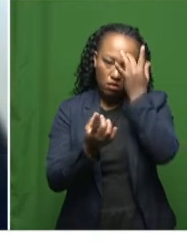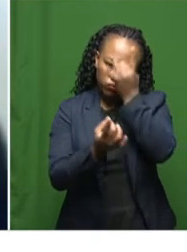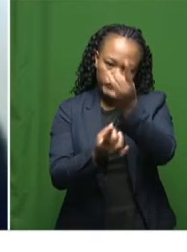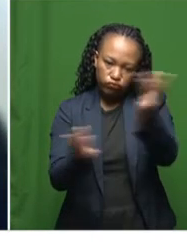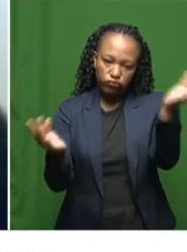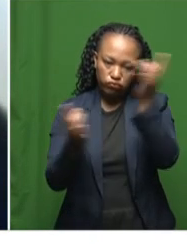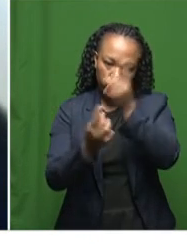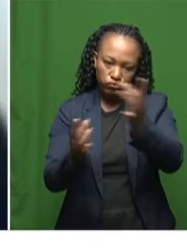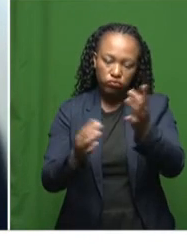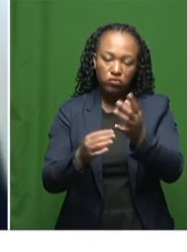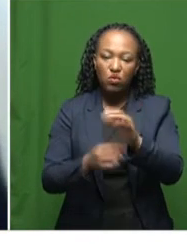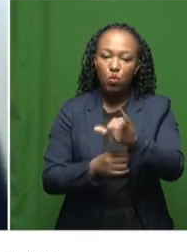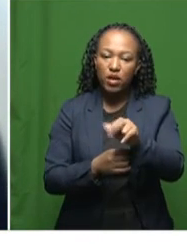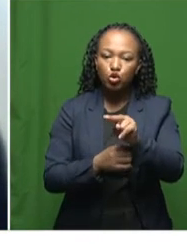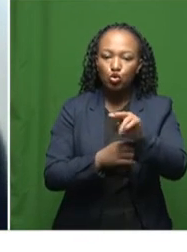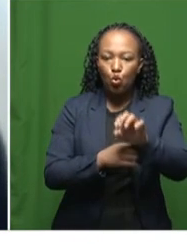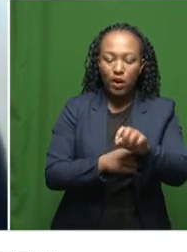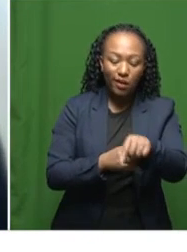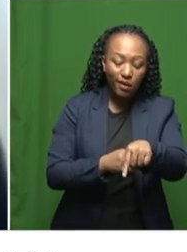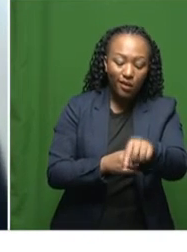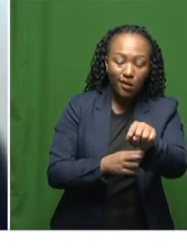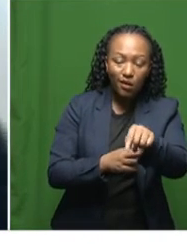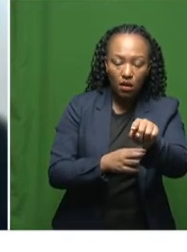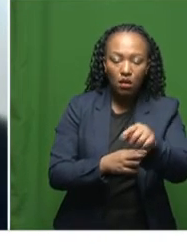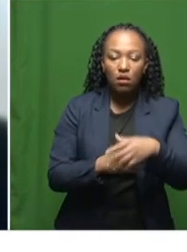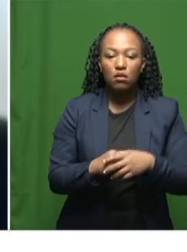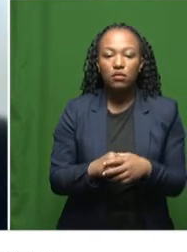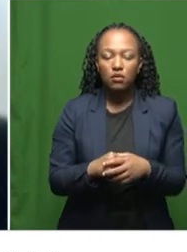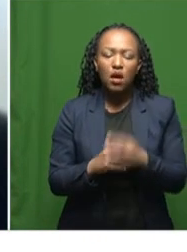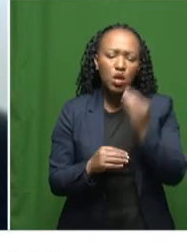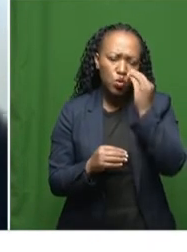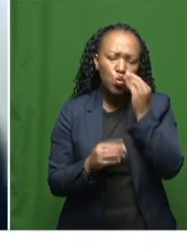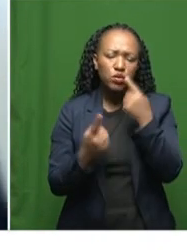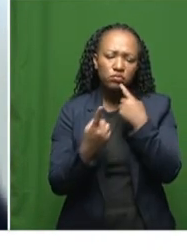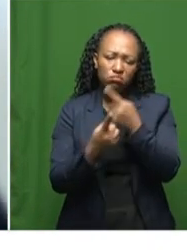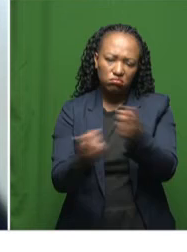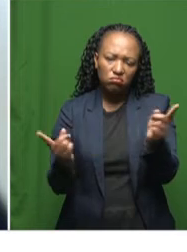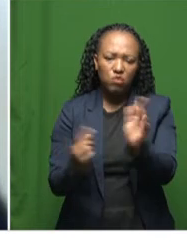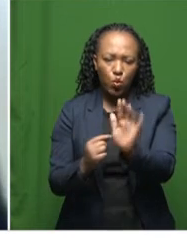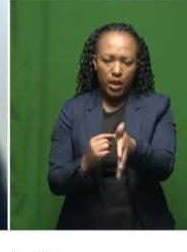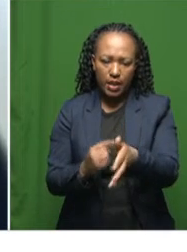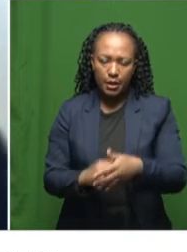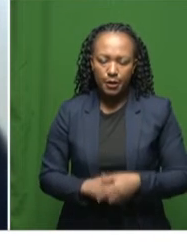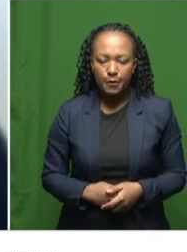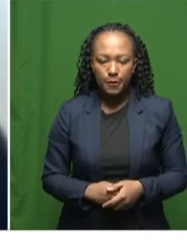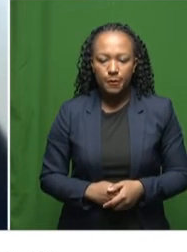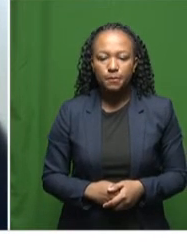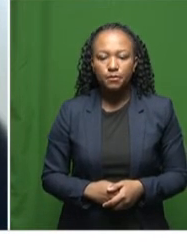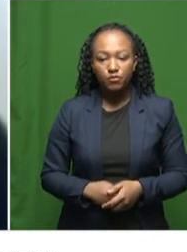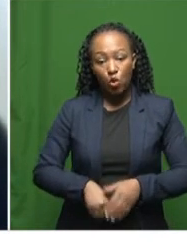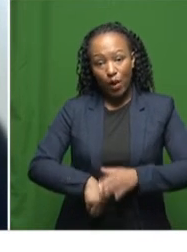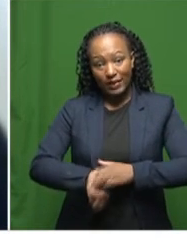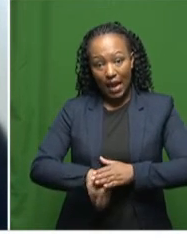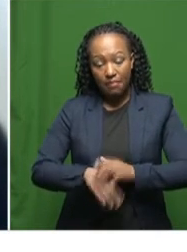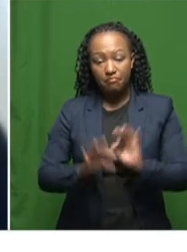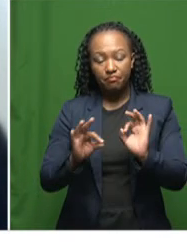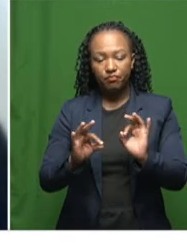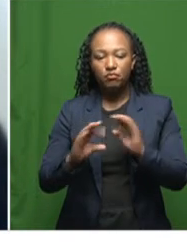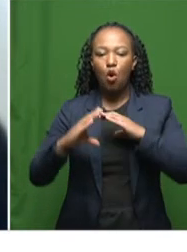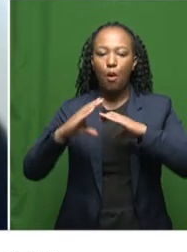at the beginning of June. It's going to be on the news soon, but but at the right time we will